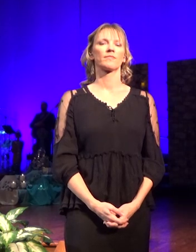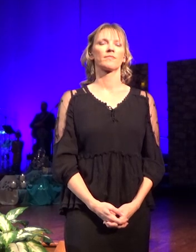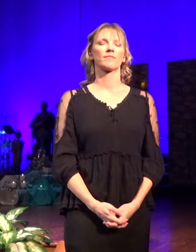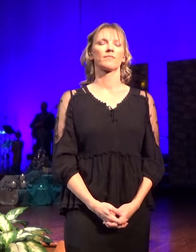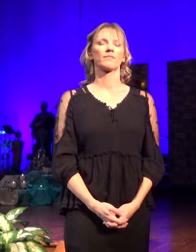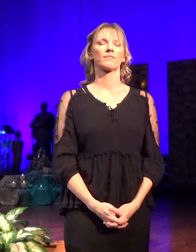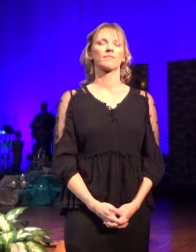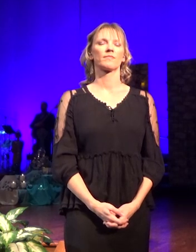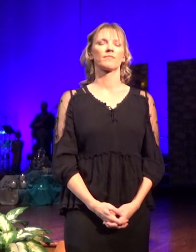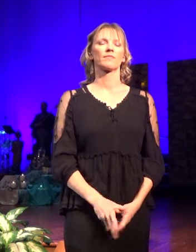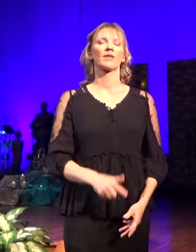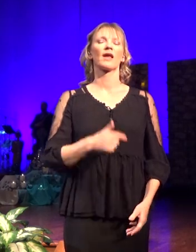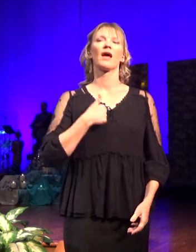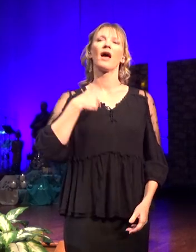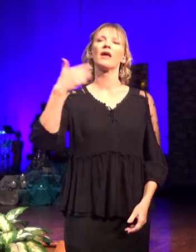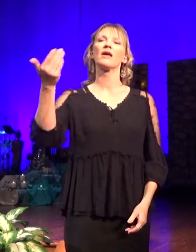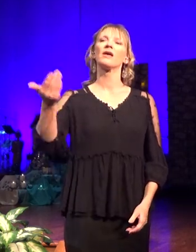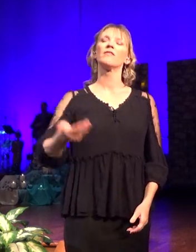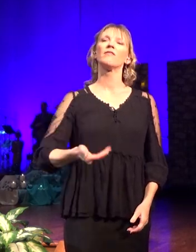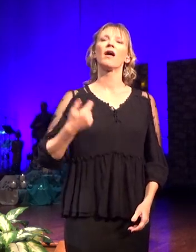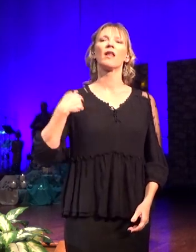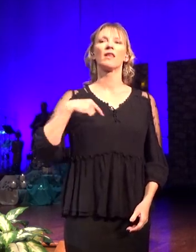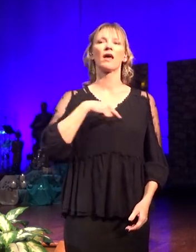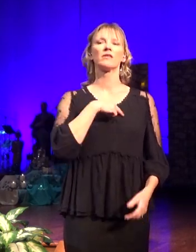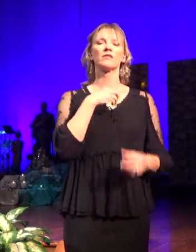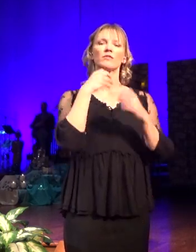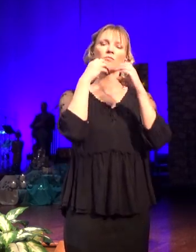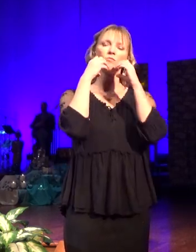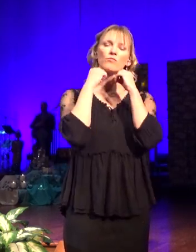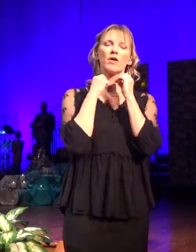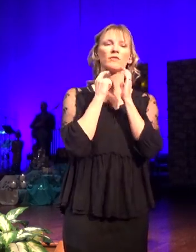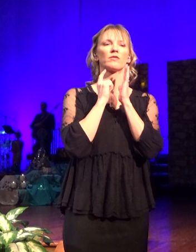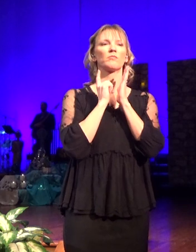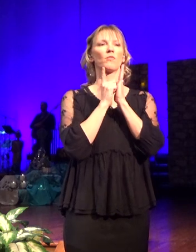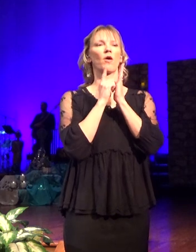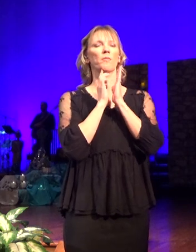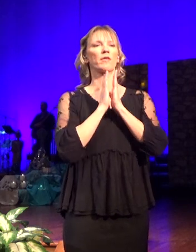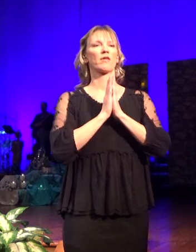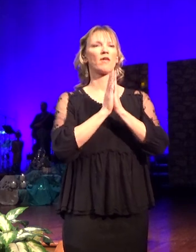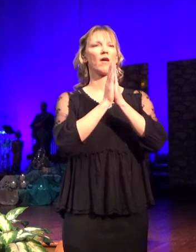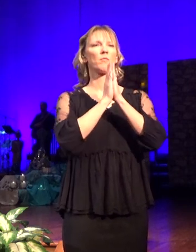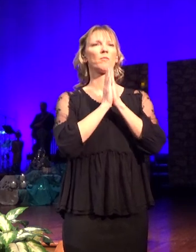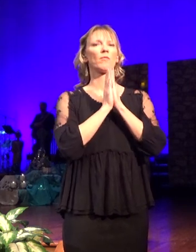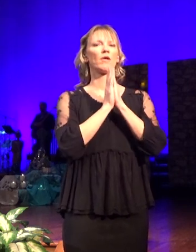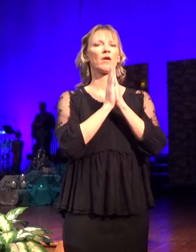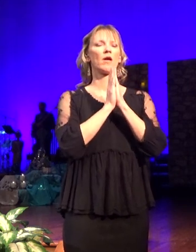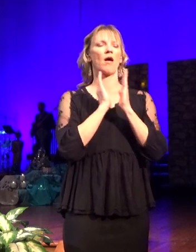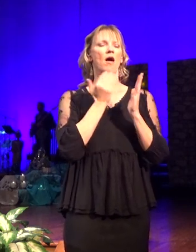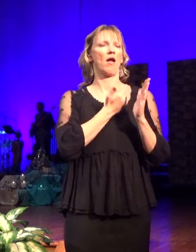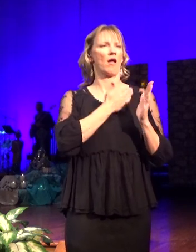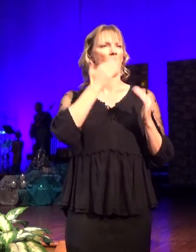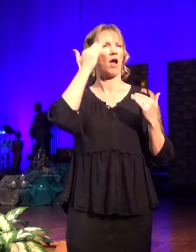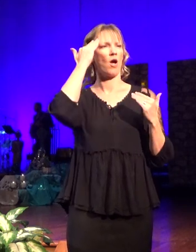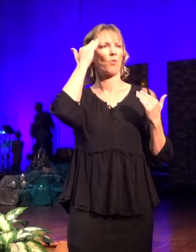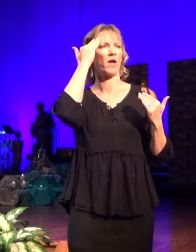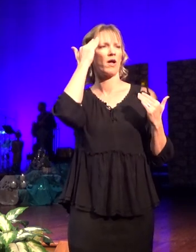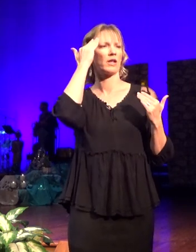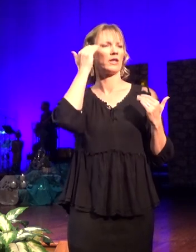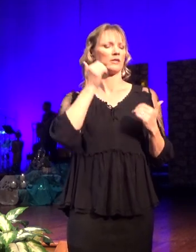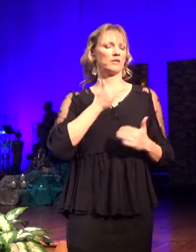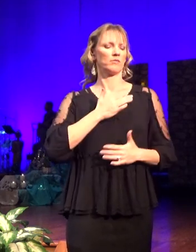I invite us in this precious moment of prayer to just place our awareness with our breathing, with our breath,